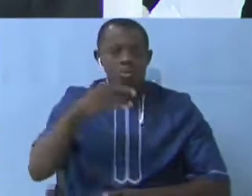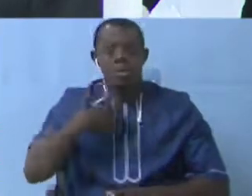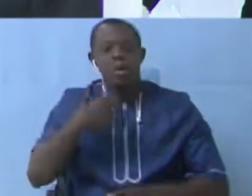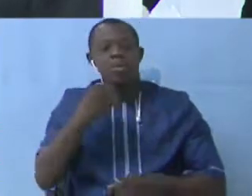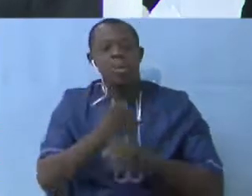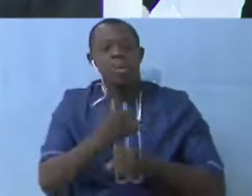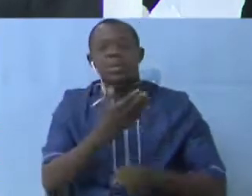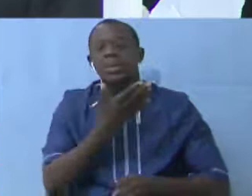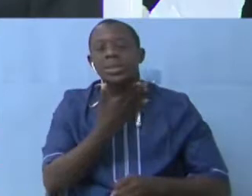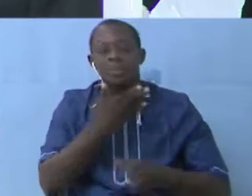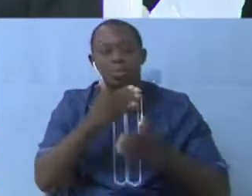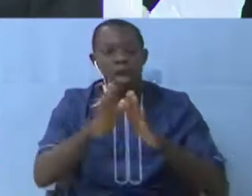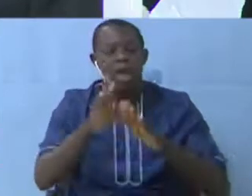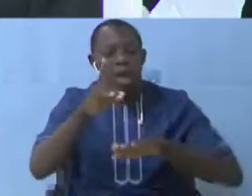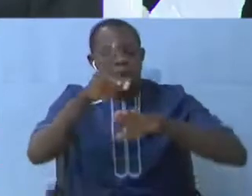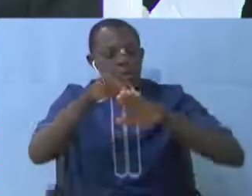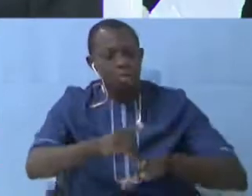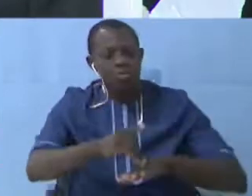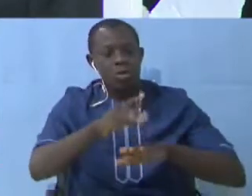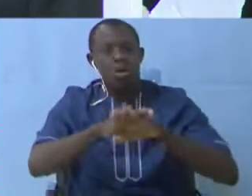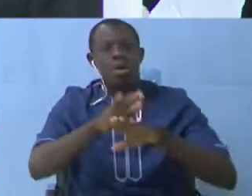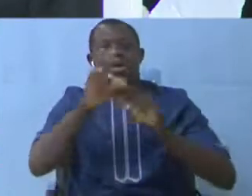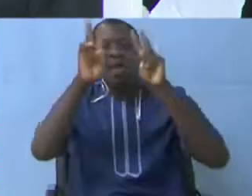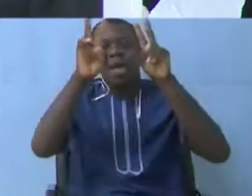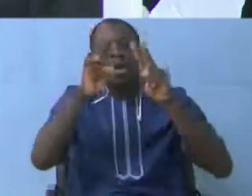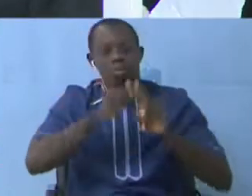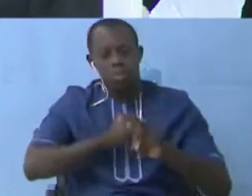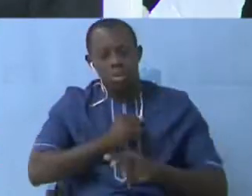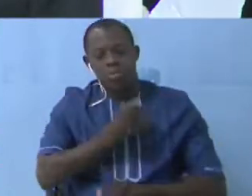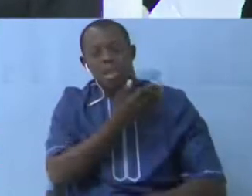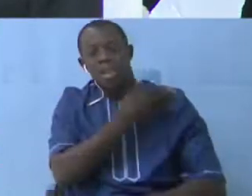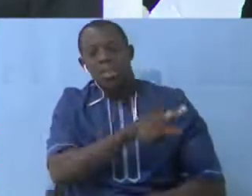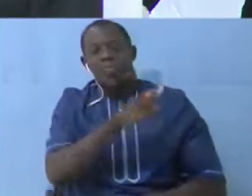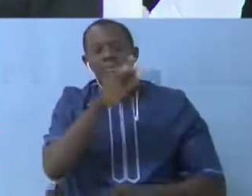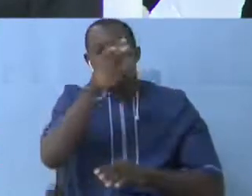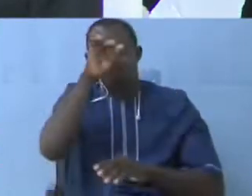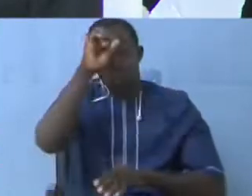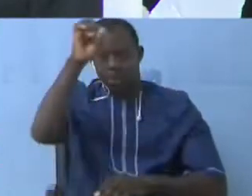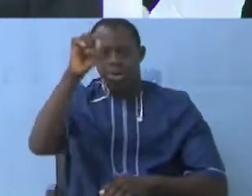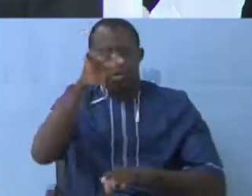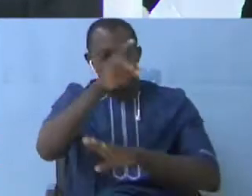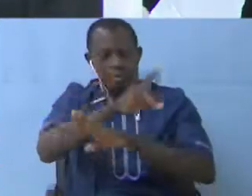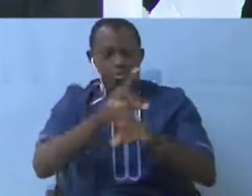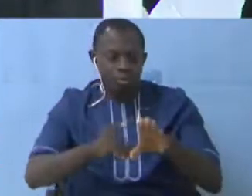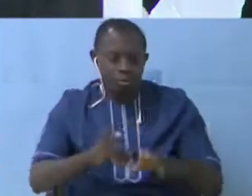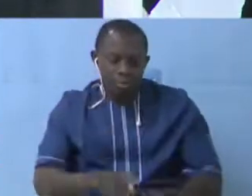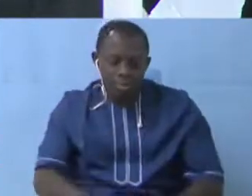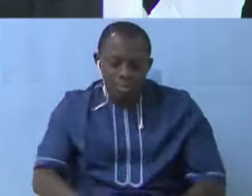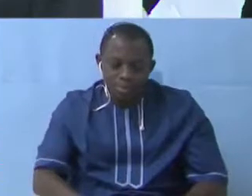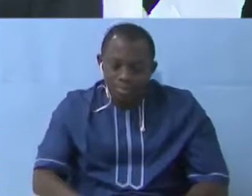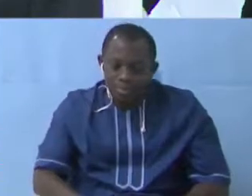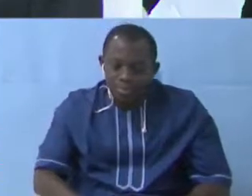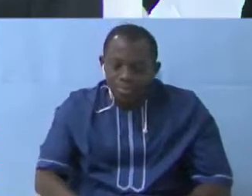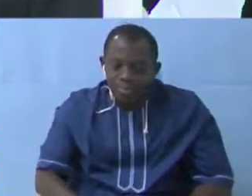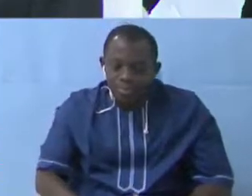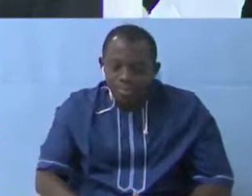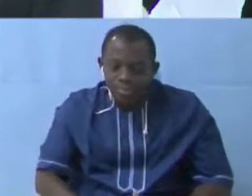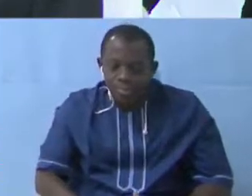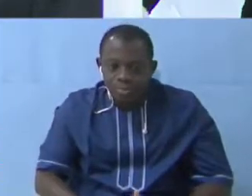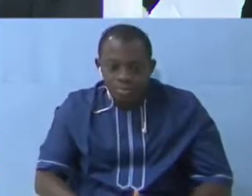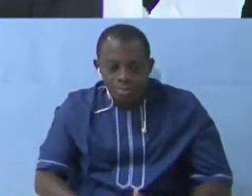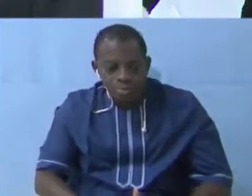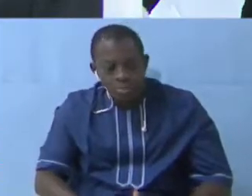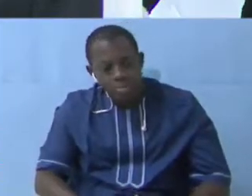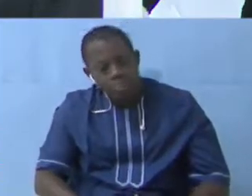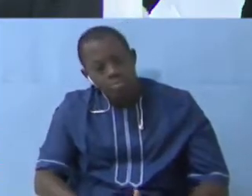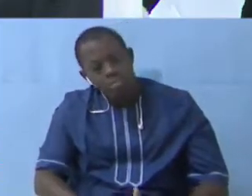pressure on Jammeh to leave. yaa ngi koo dégg ni moo jokkooyee ak ñi nga xam ne ñooy woon kilifa yooyu ci ay anam yoo xam ne daal